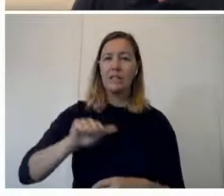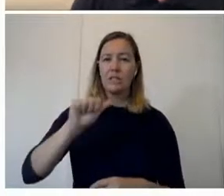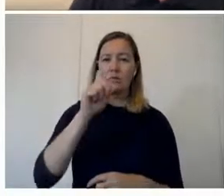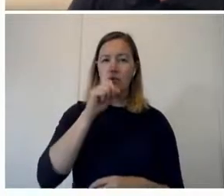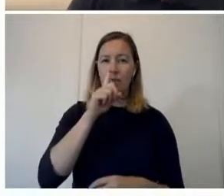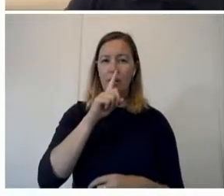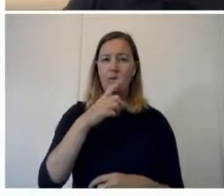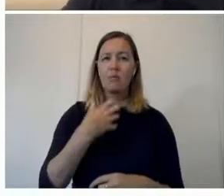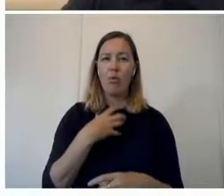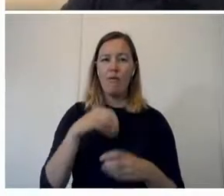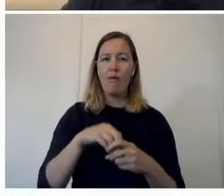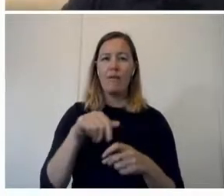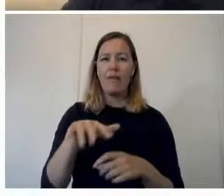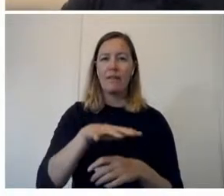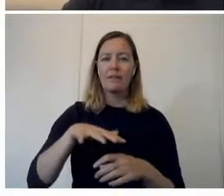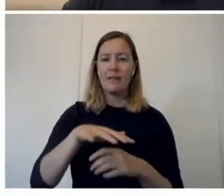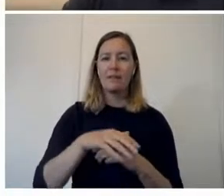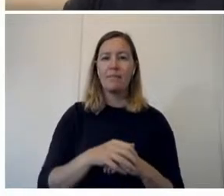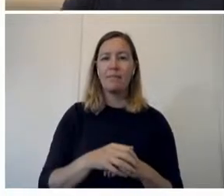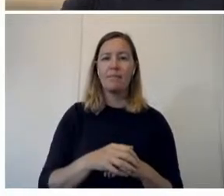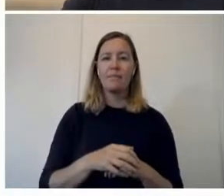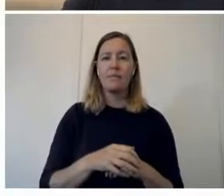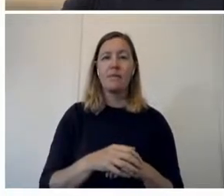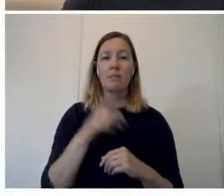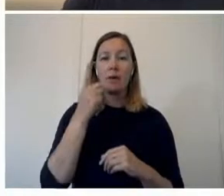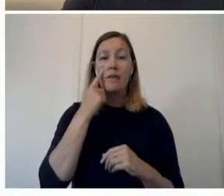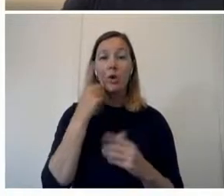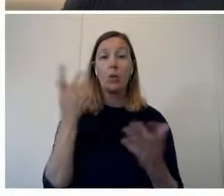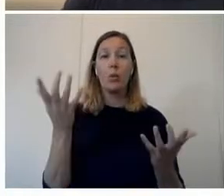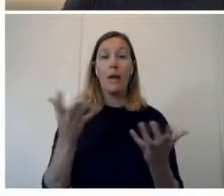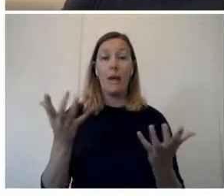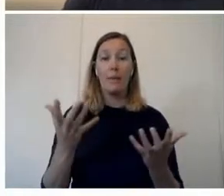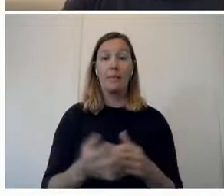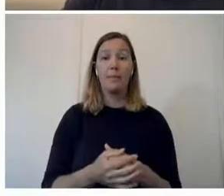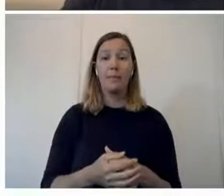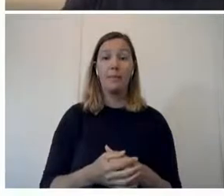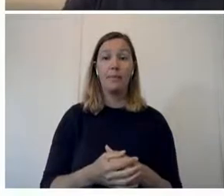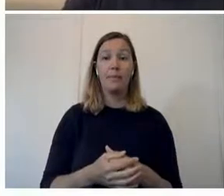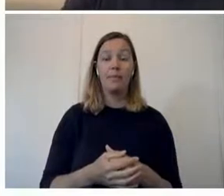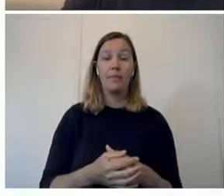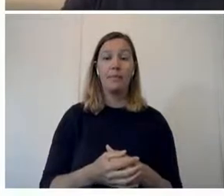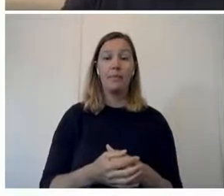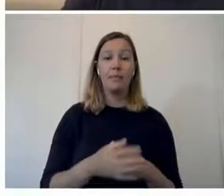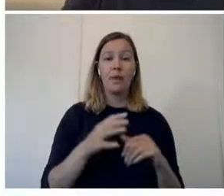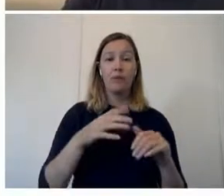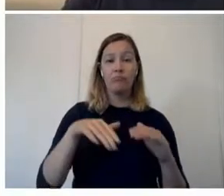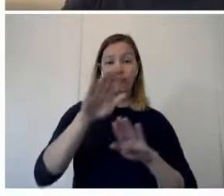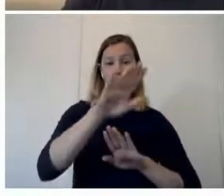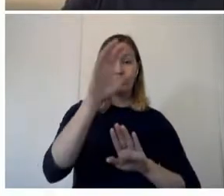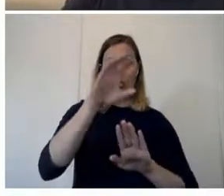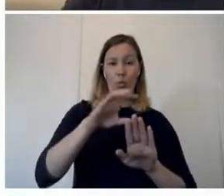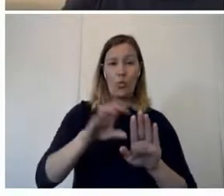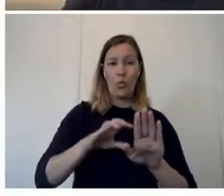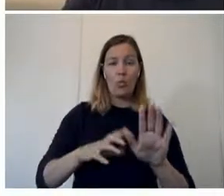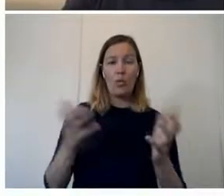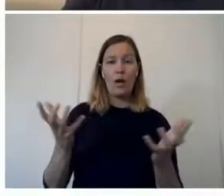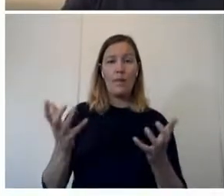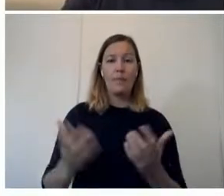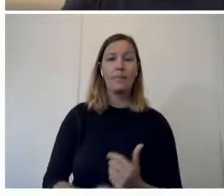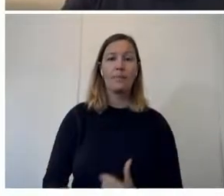the wider market. Well, let's have a look at where they are. We haven't done any geography yet today. So let's have a look at some